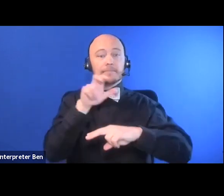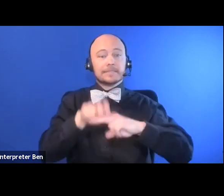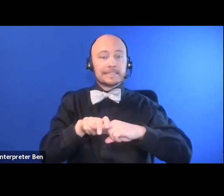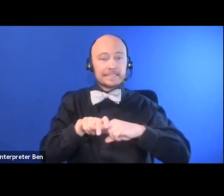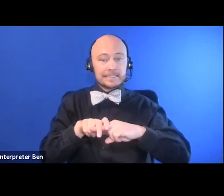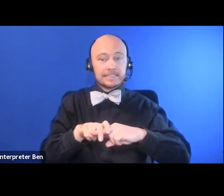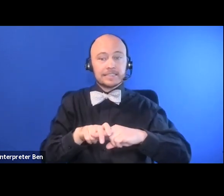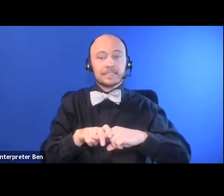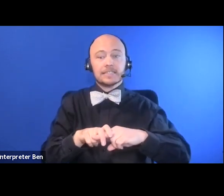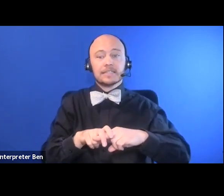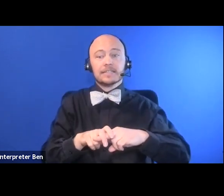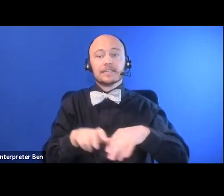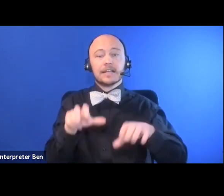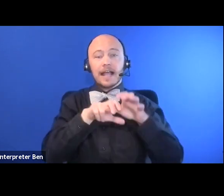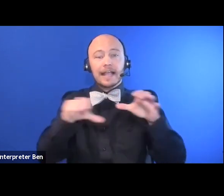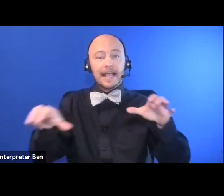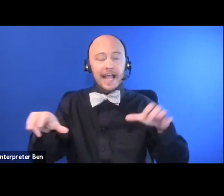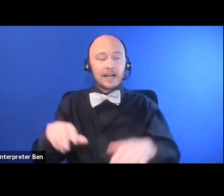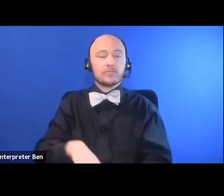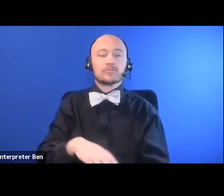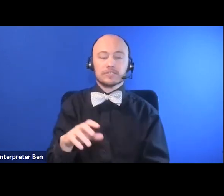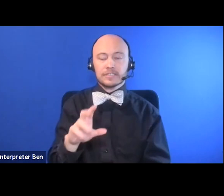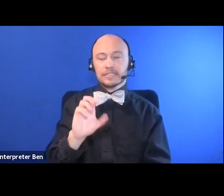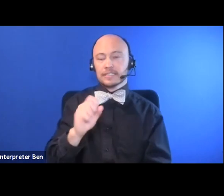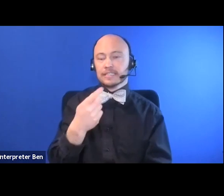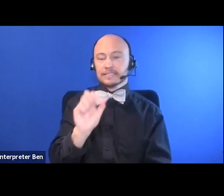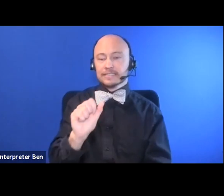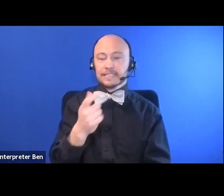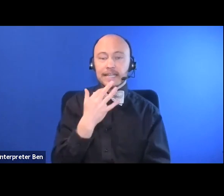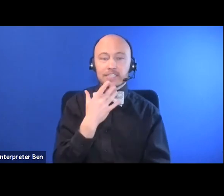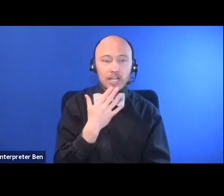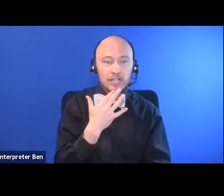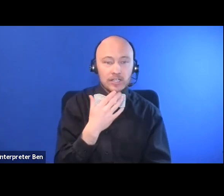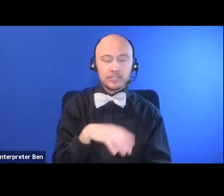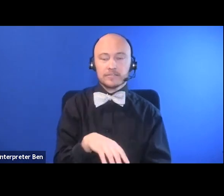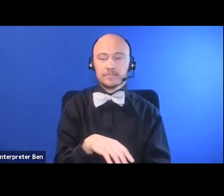a sage colored couch in my living room.